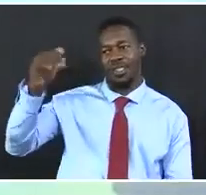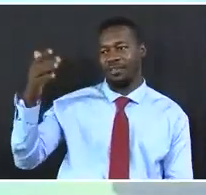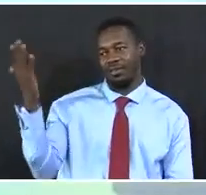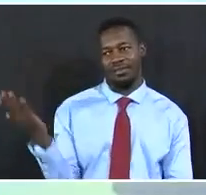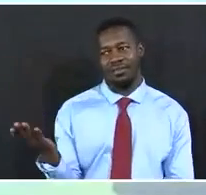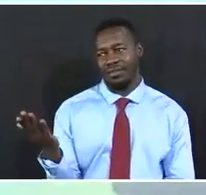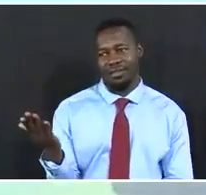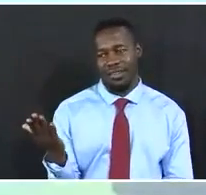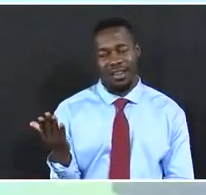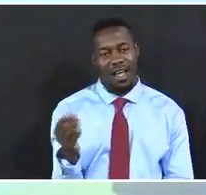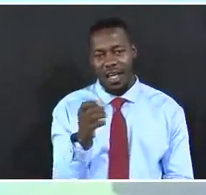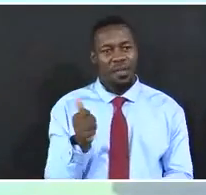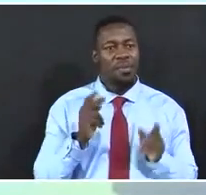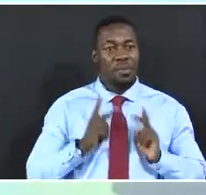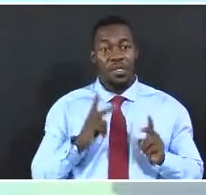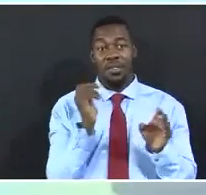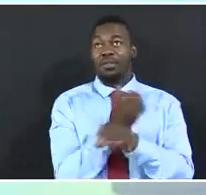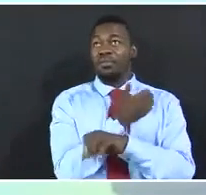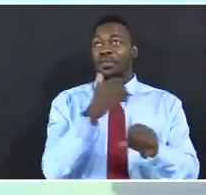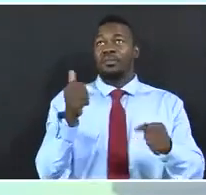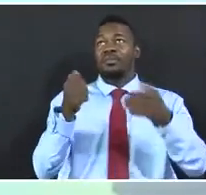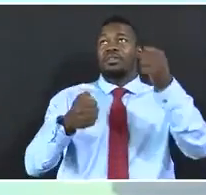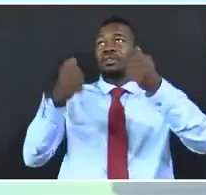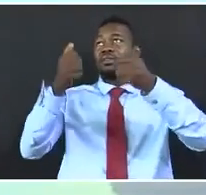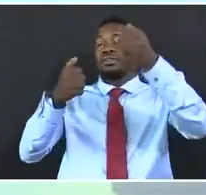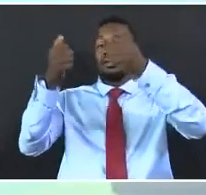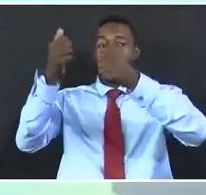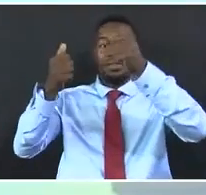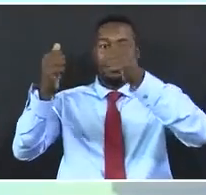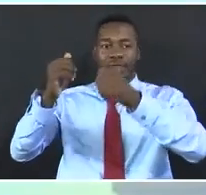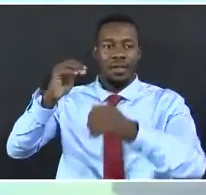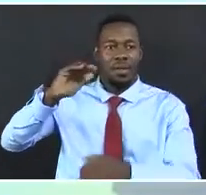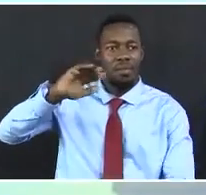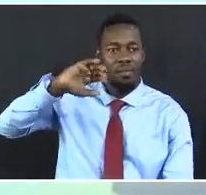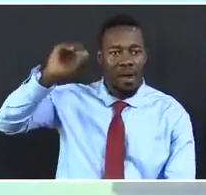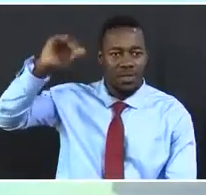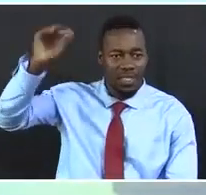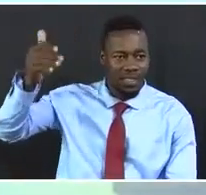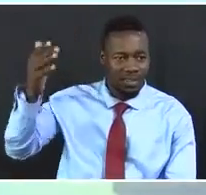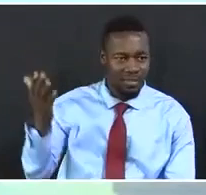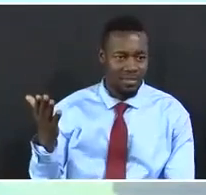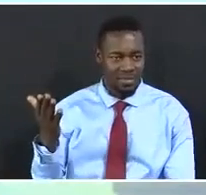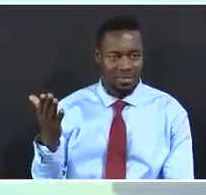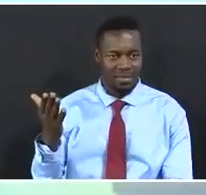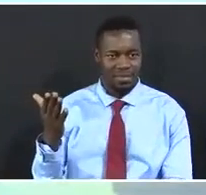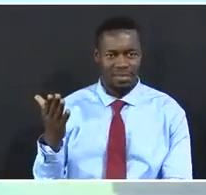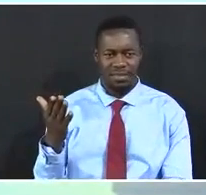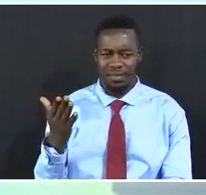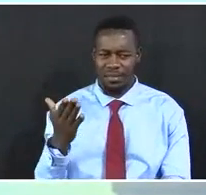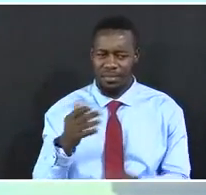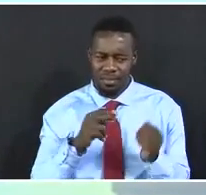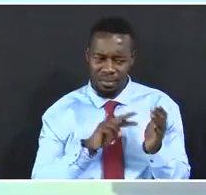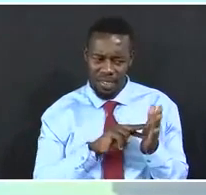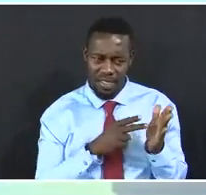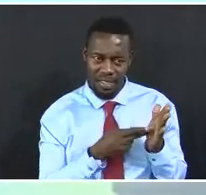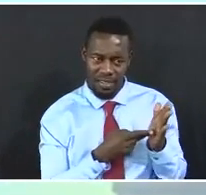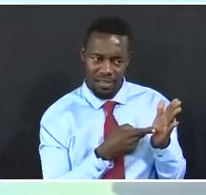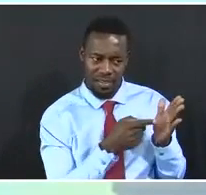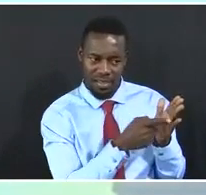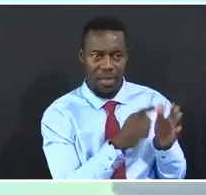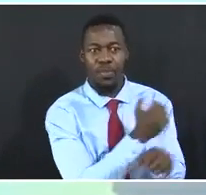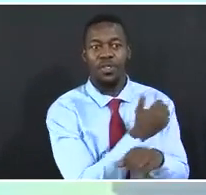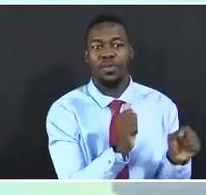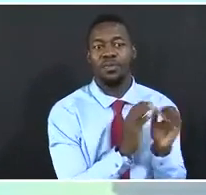It presupposes that. And therefore, unable to stand in God's presence.